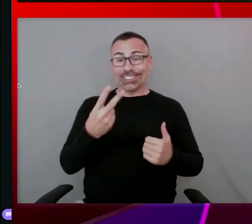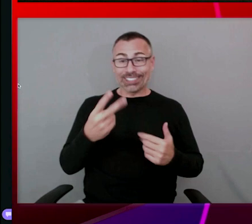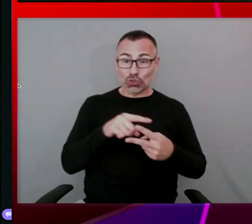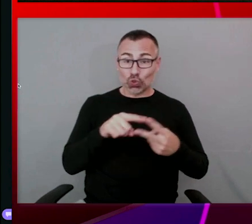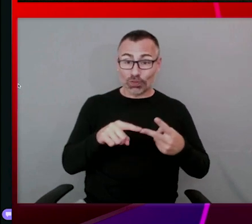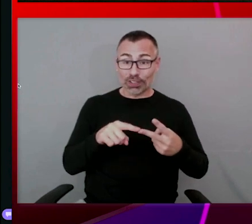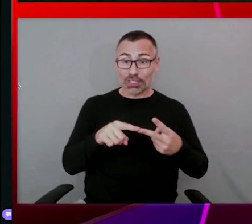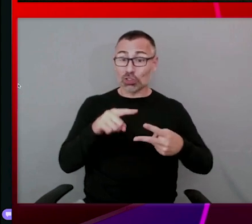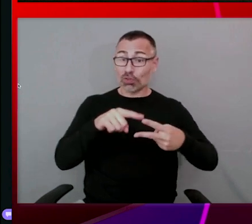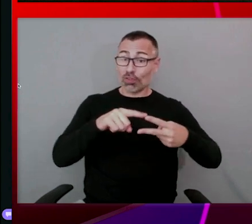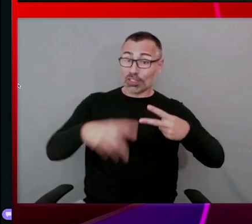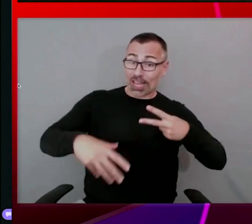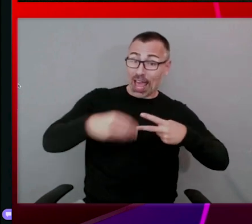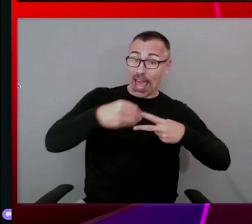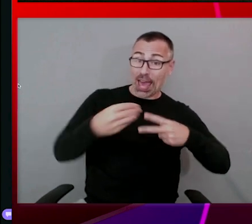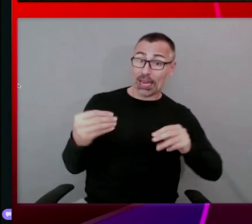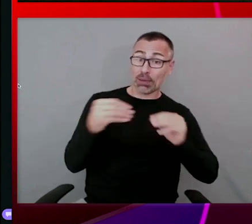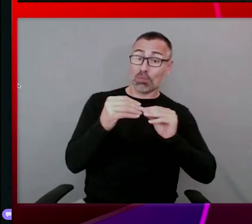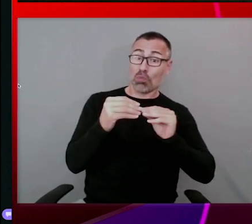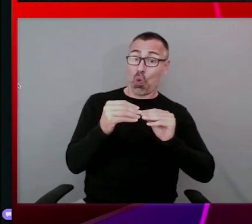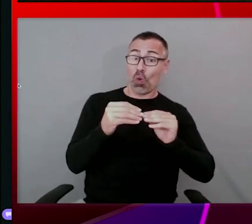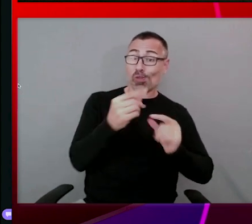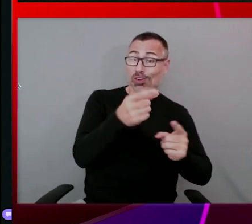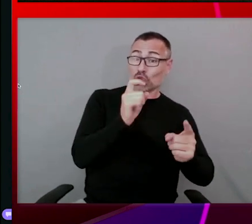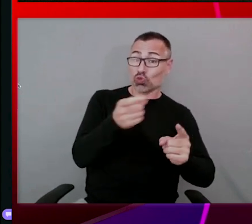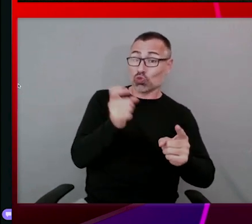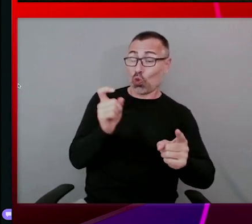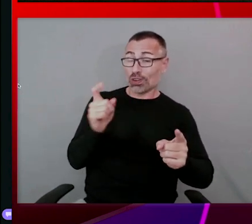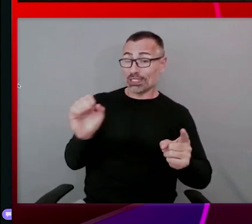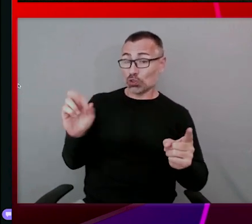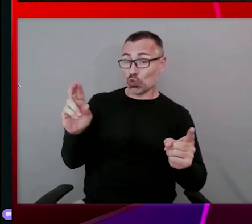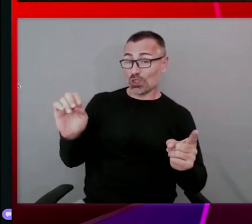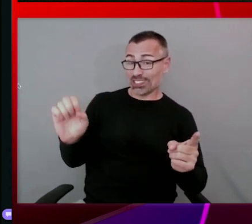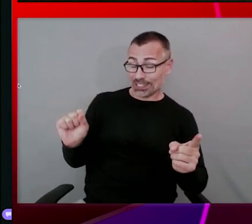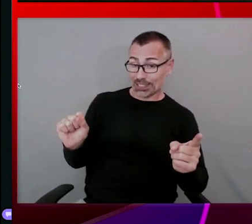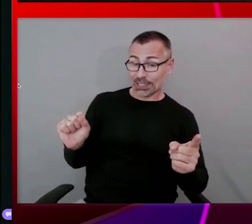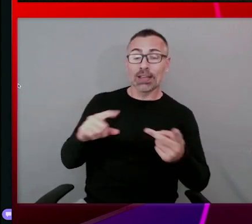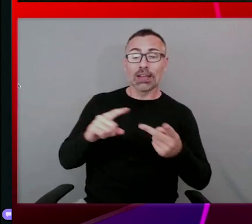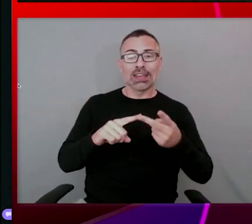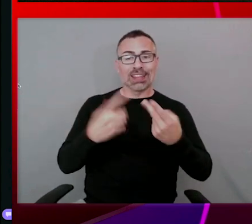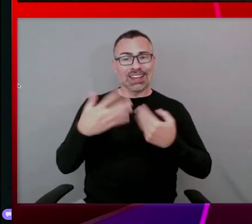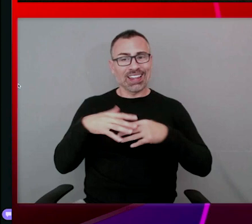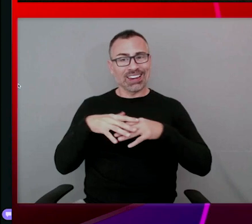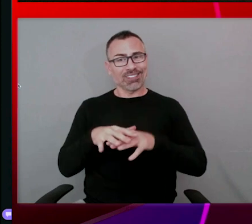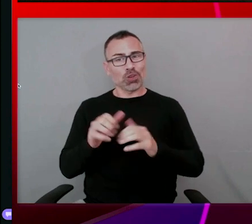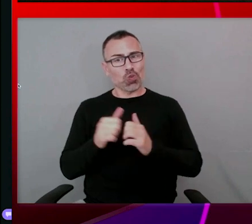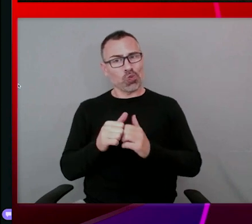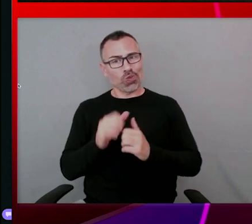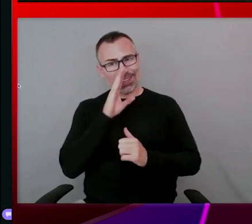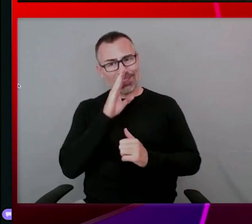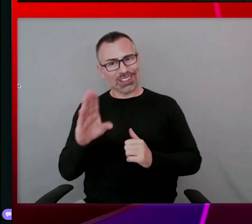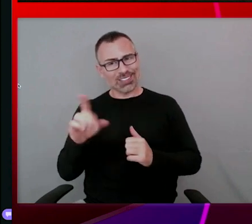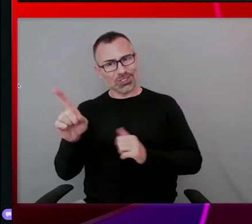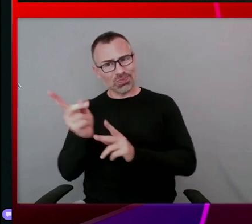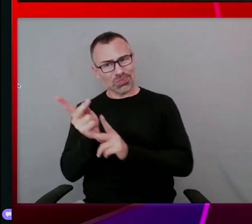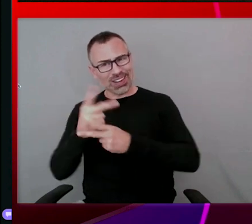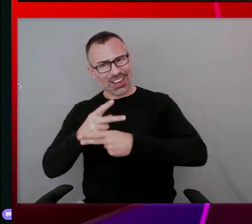adding more sources that you can use, and then integrating it with going directly to production right